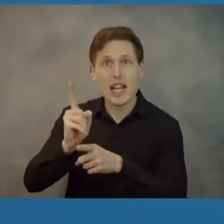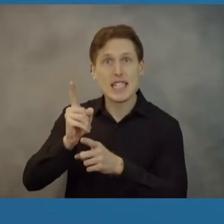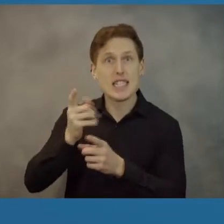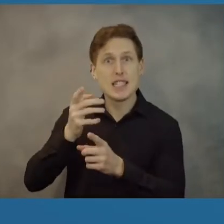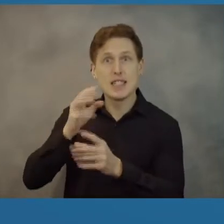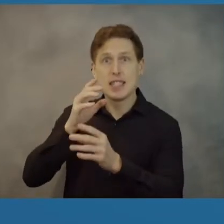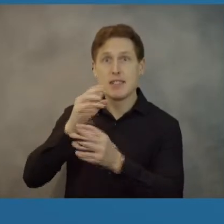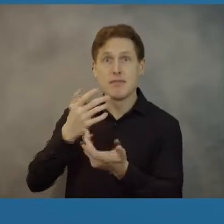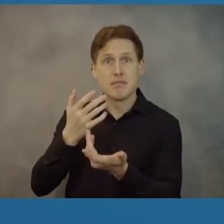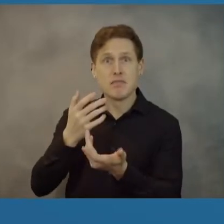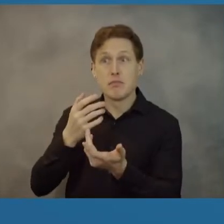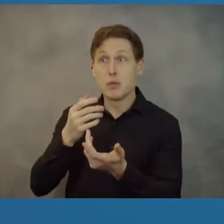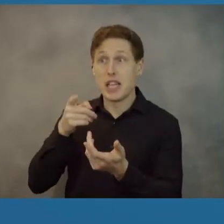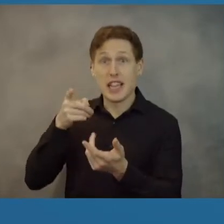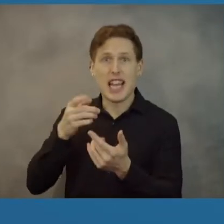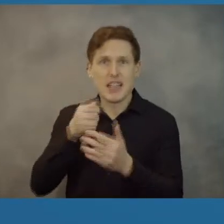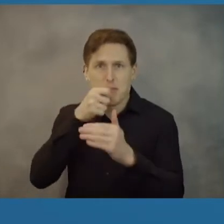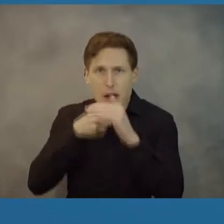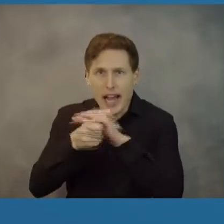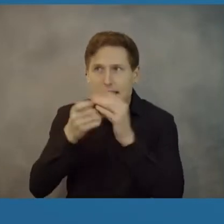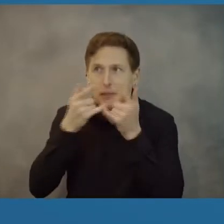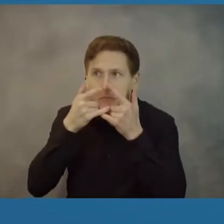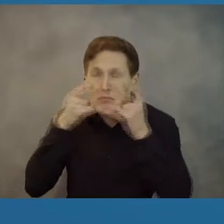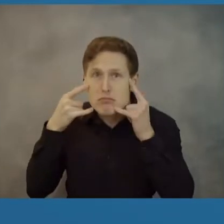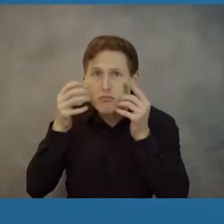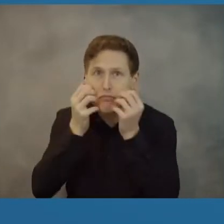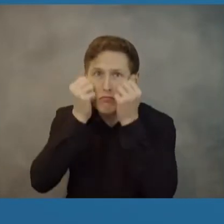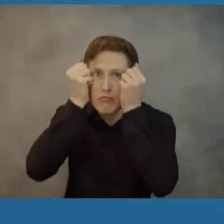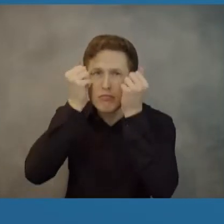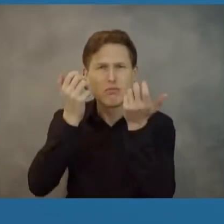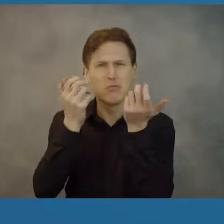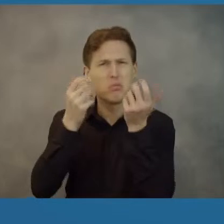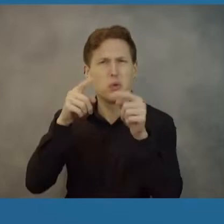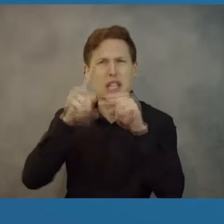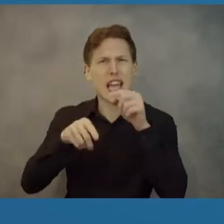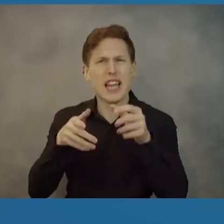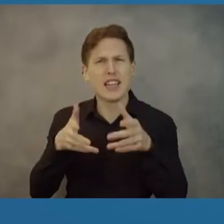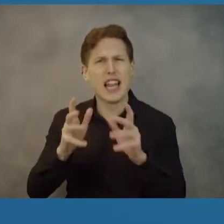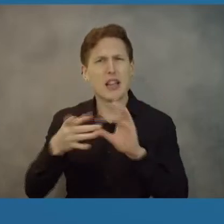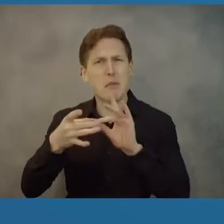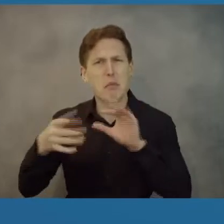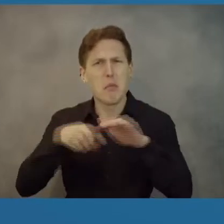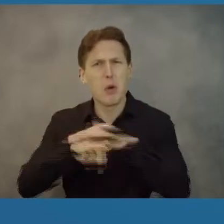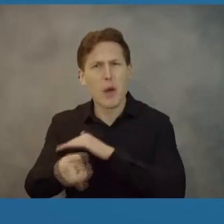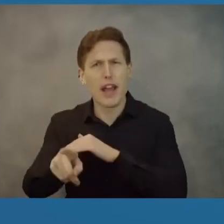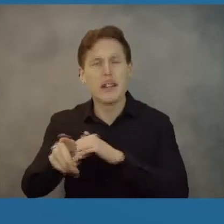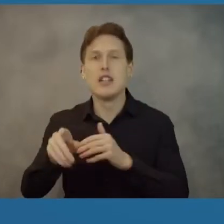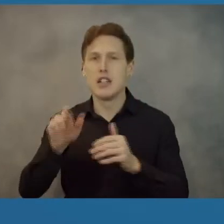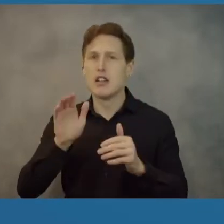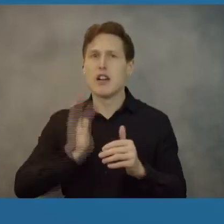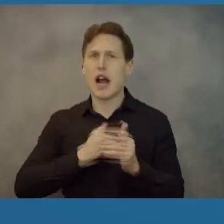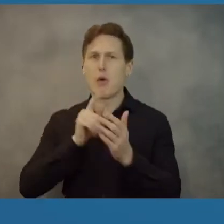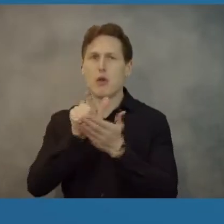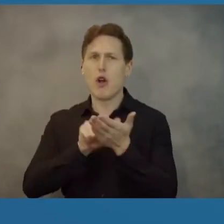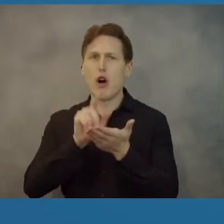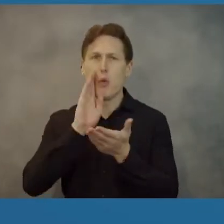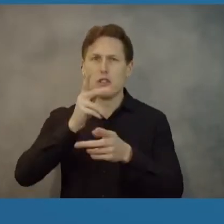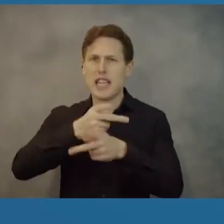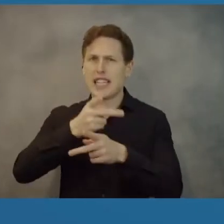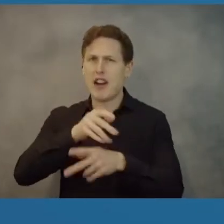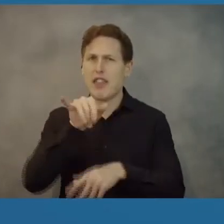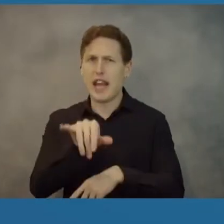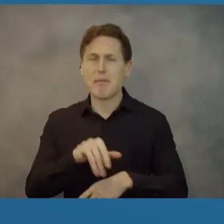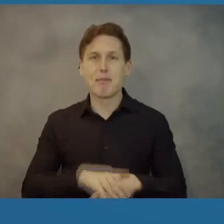disguising their identity, they shouldn't be able to get away with that. And this law is going to start getting at that. Zach, Governor, you've talked a lot about